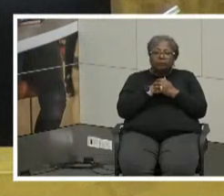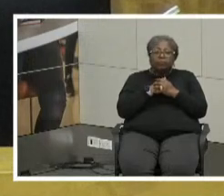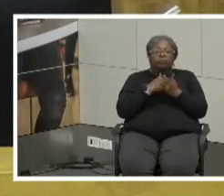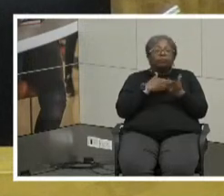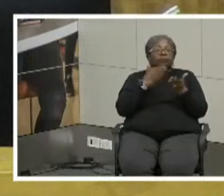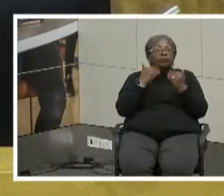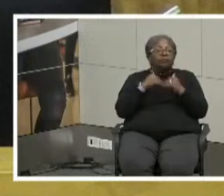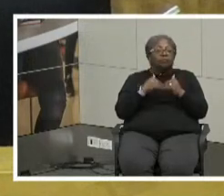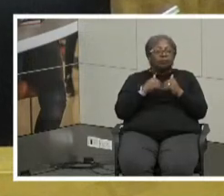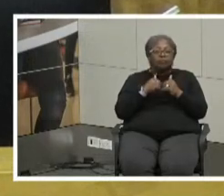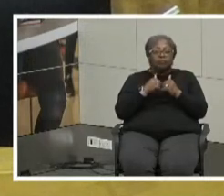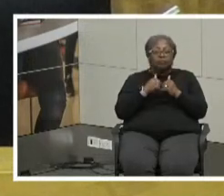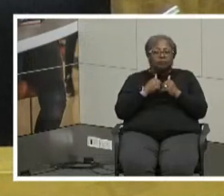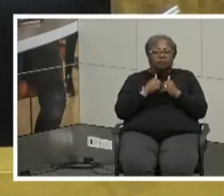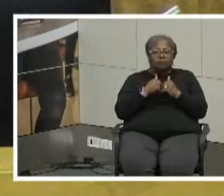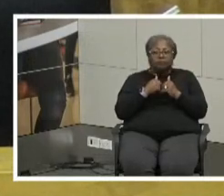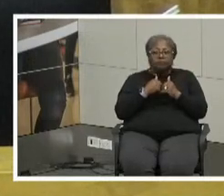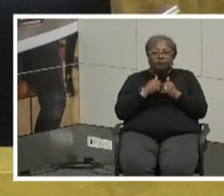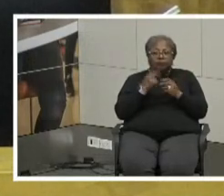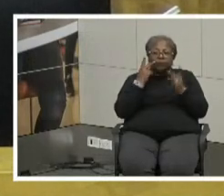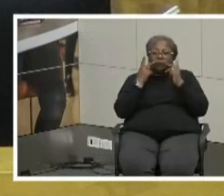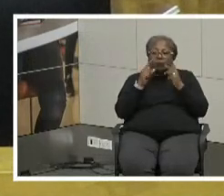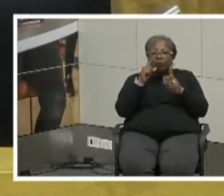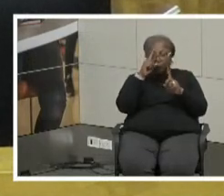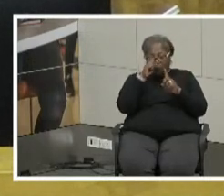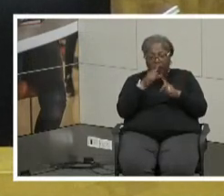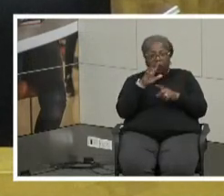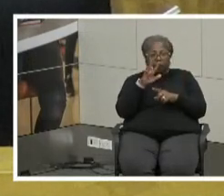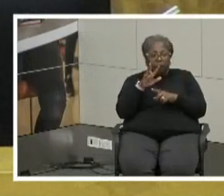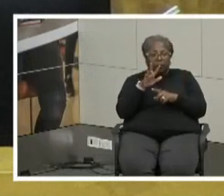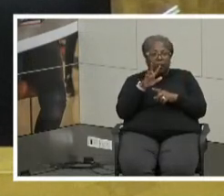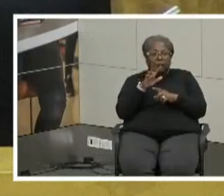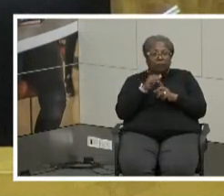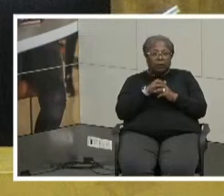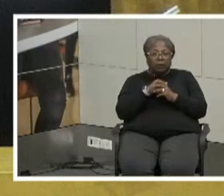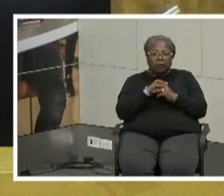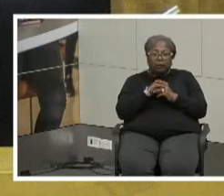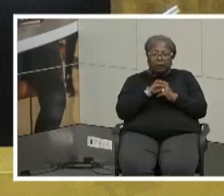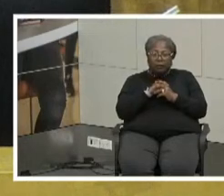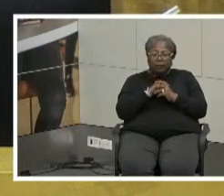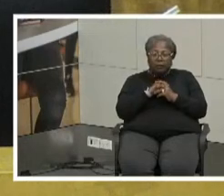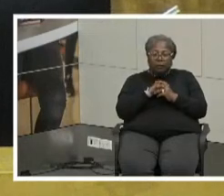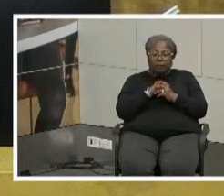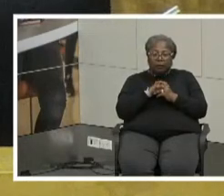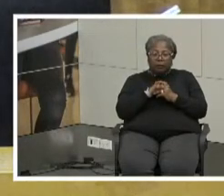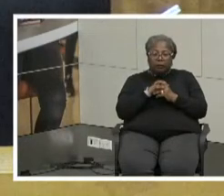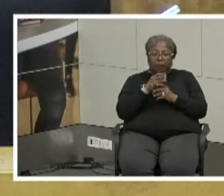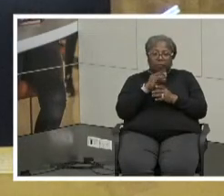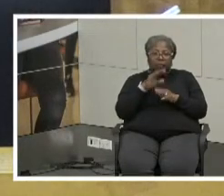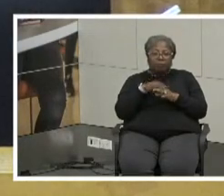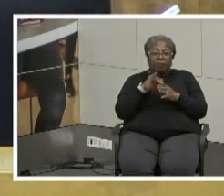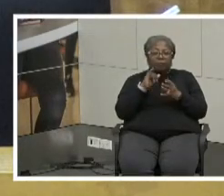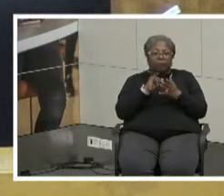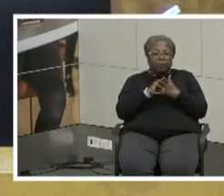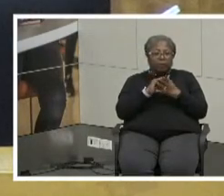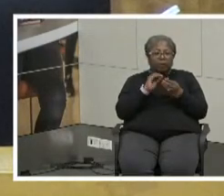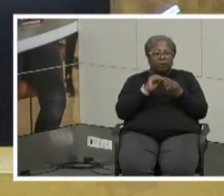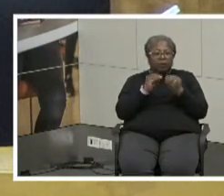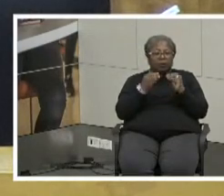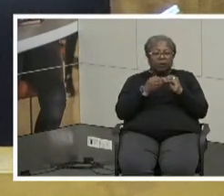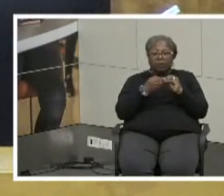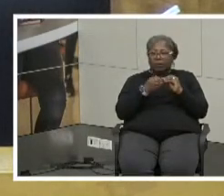the next item is vision and goals three constraints um and on this